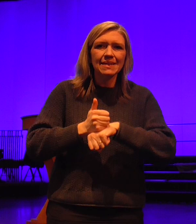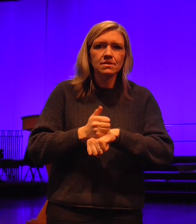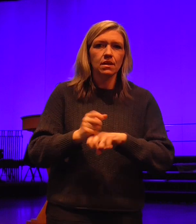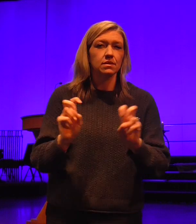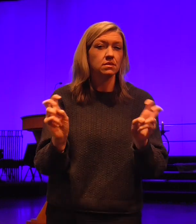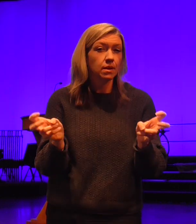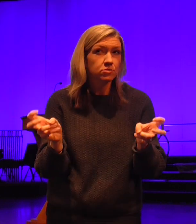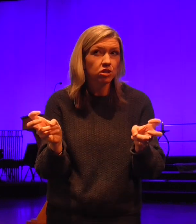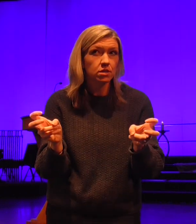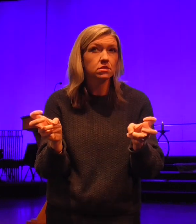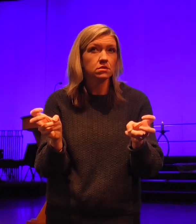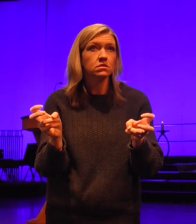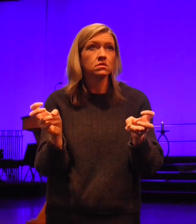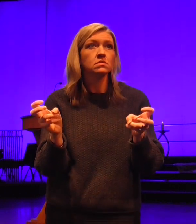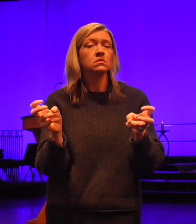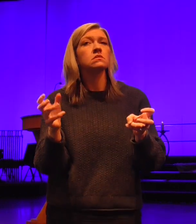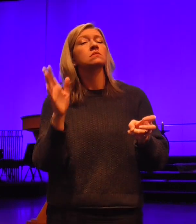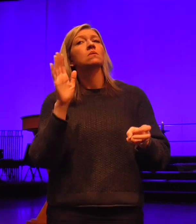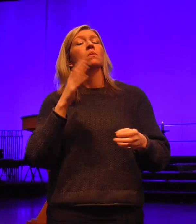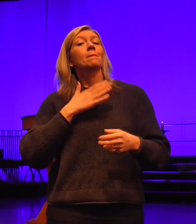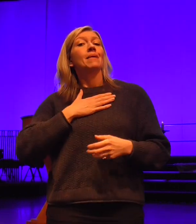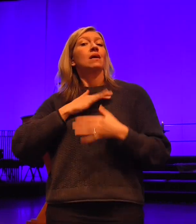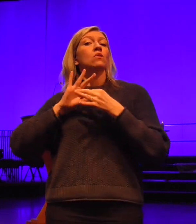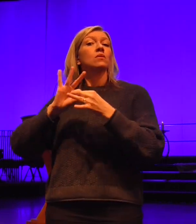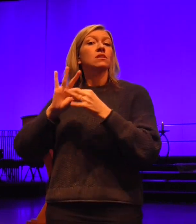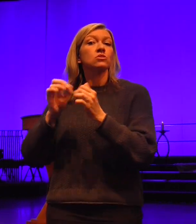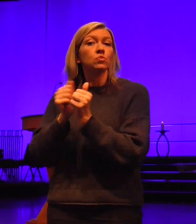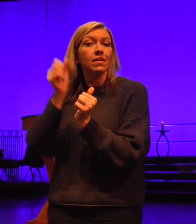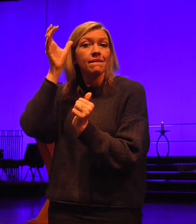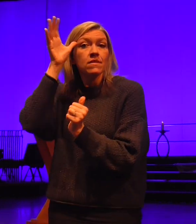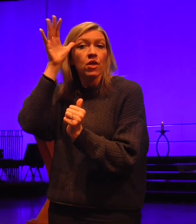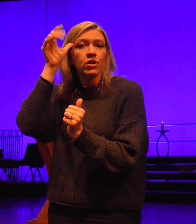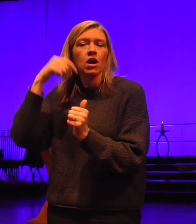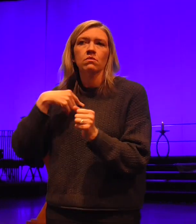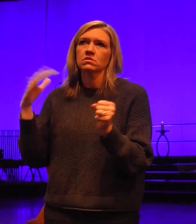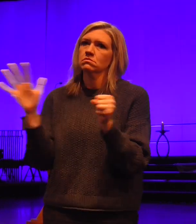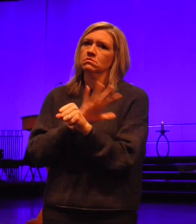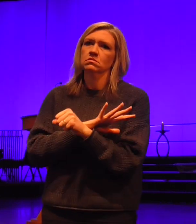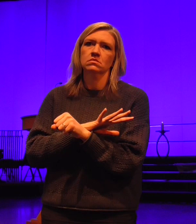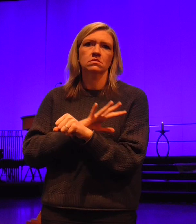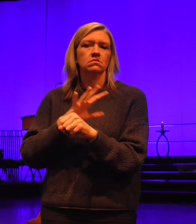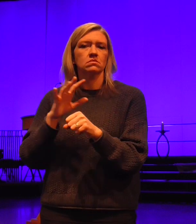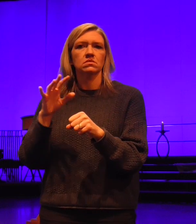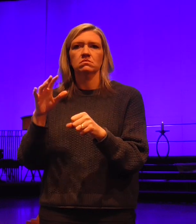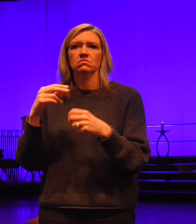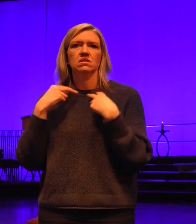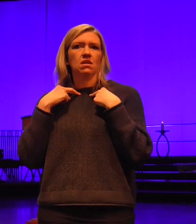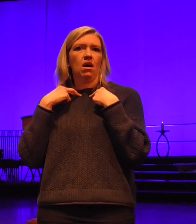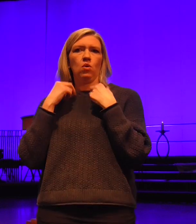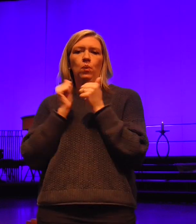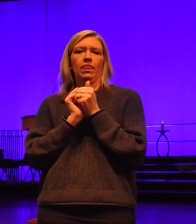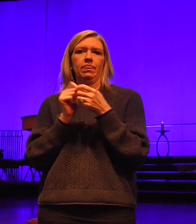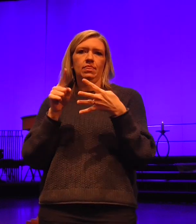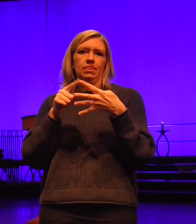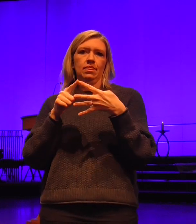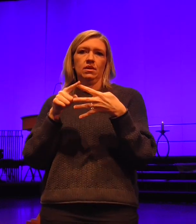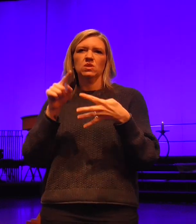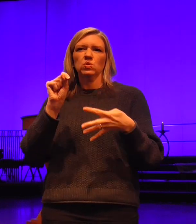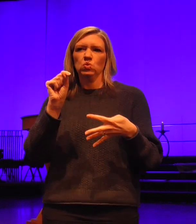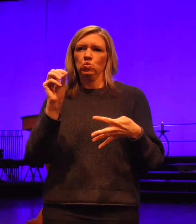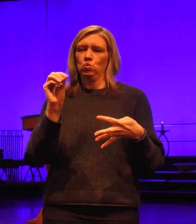subject. So like with my relationship with my father, I was totally stuck in to me consciousness, in the negative aspect of